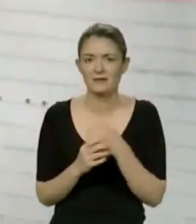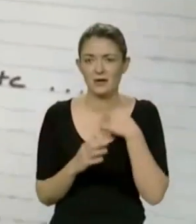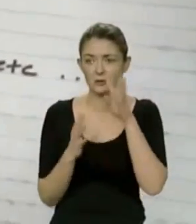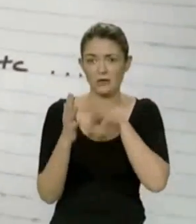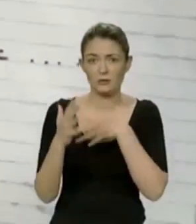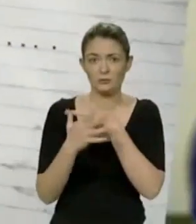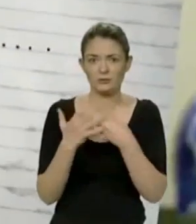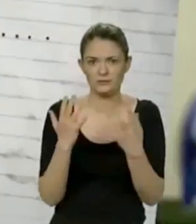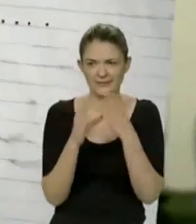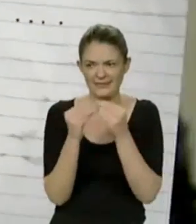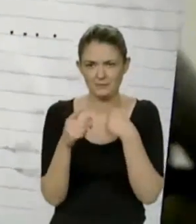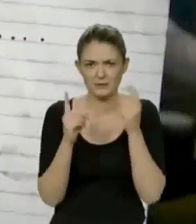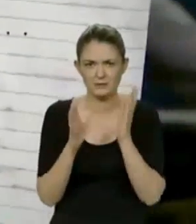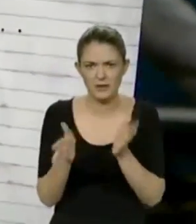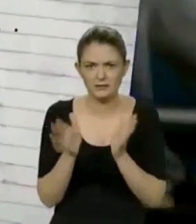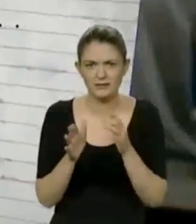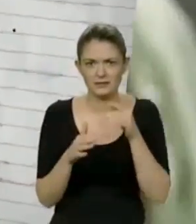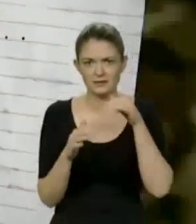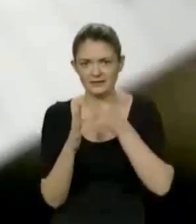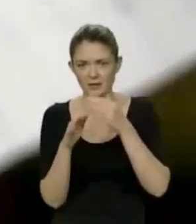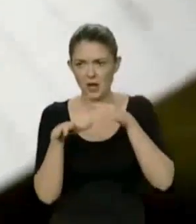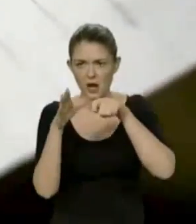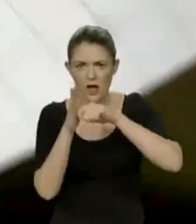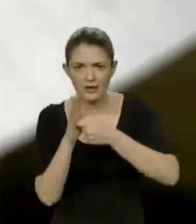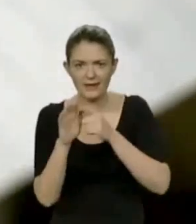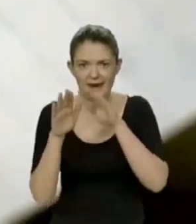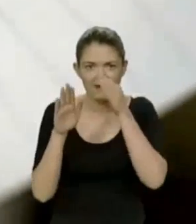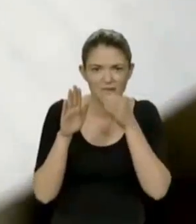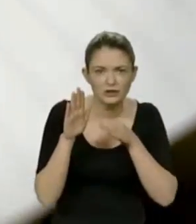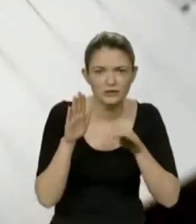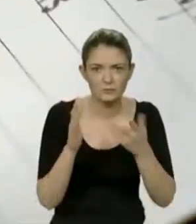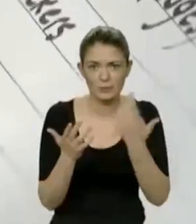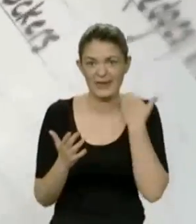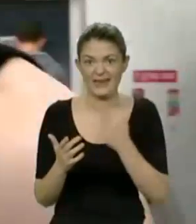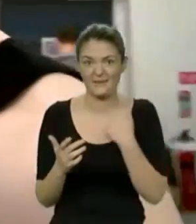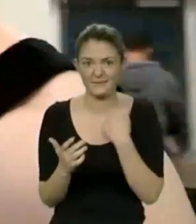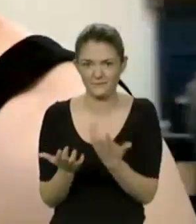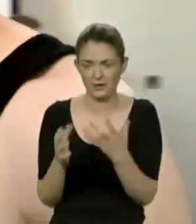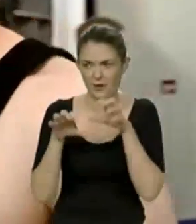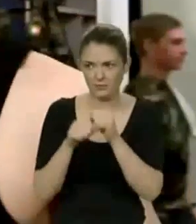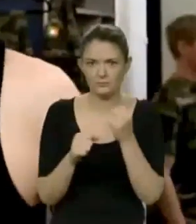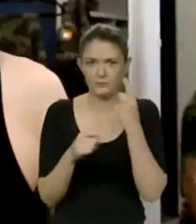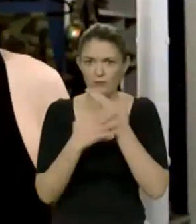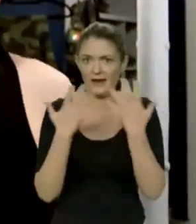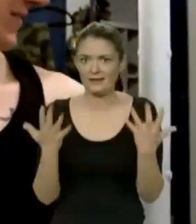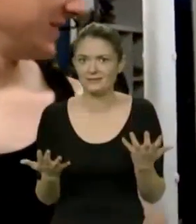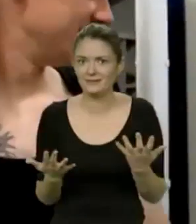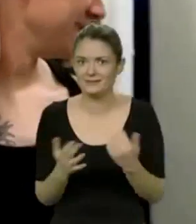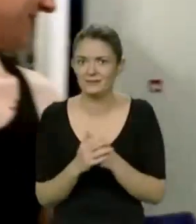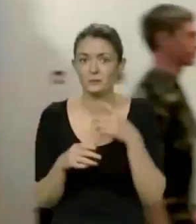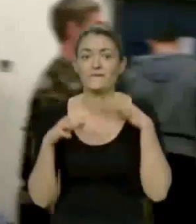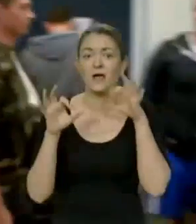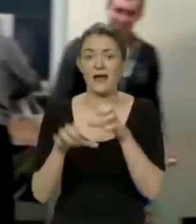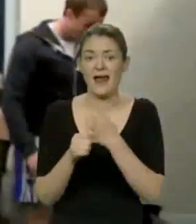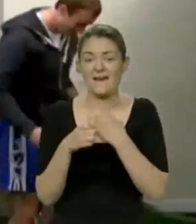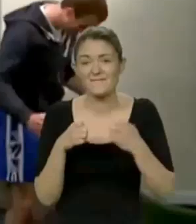Inside locker and edges. That's what they kill us for. Like, we shouldn't be caught, realistically. And you see, we should be caught every time,